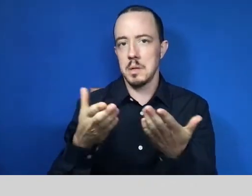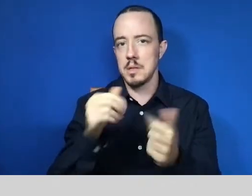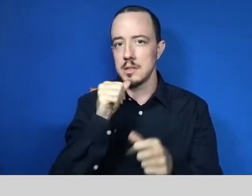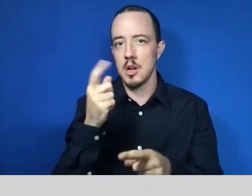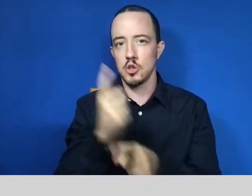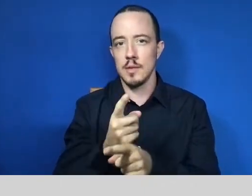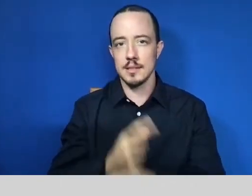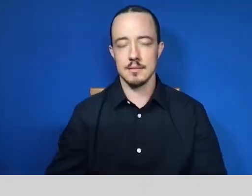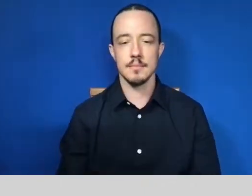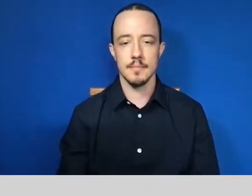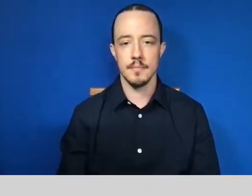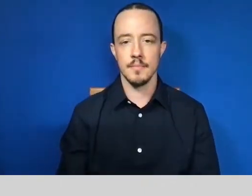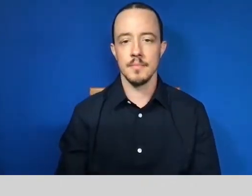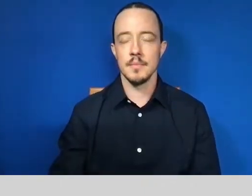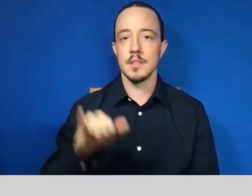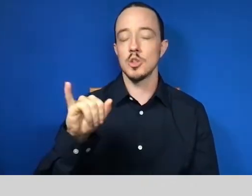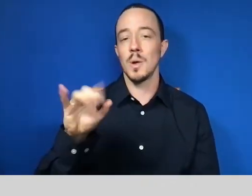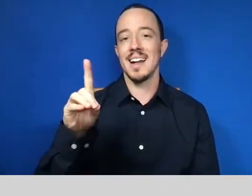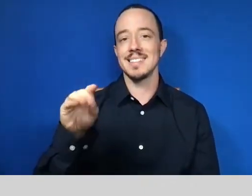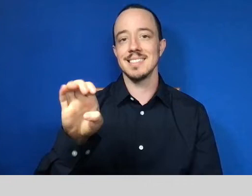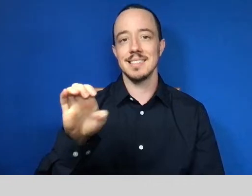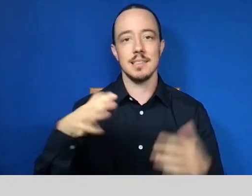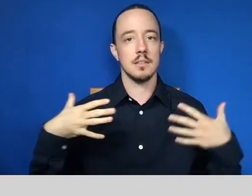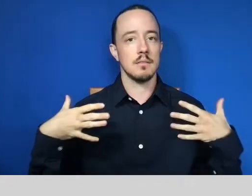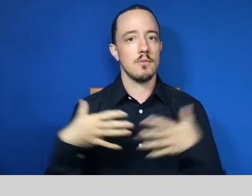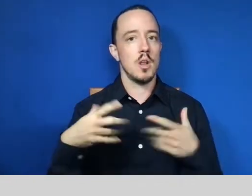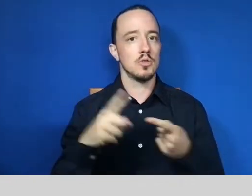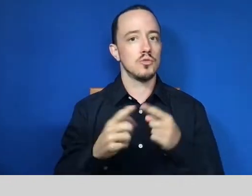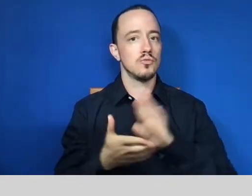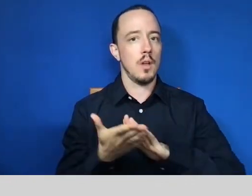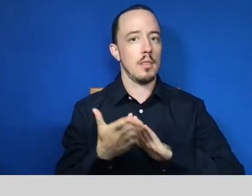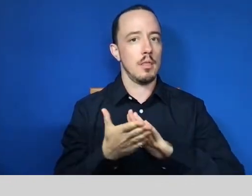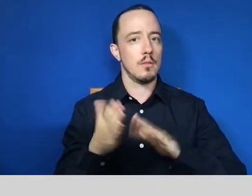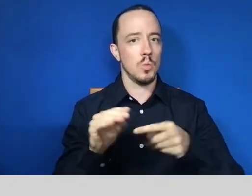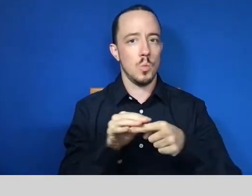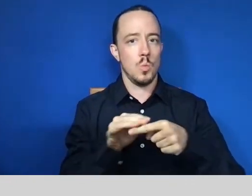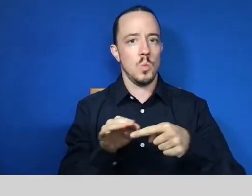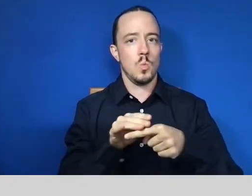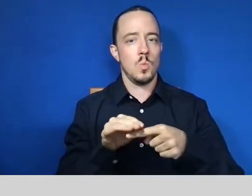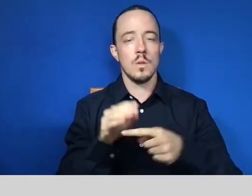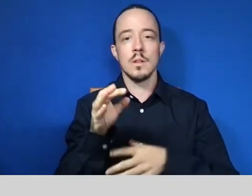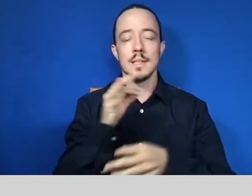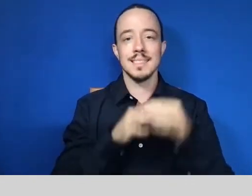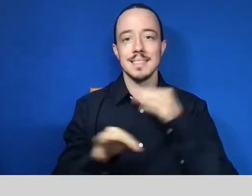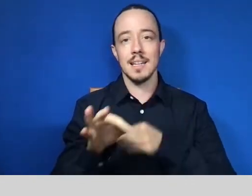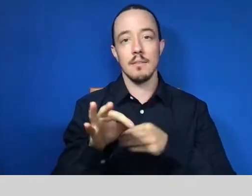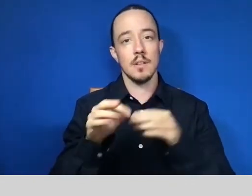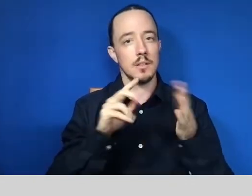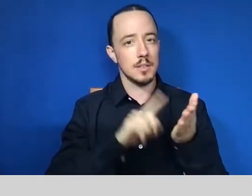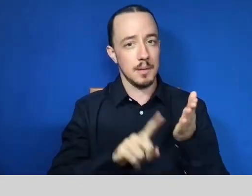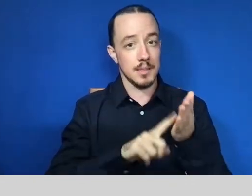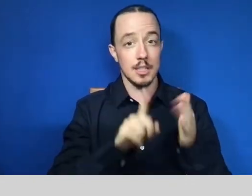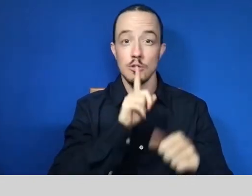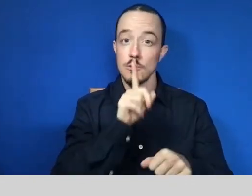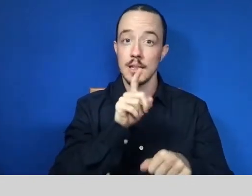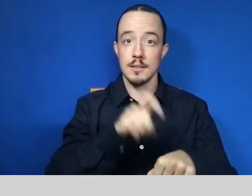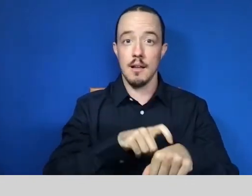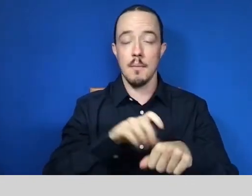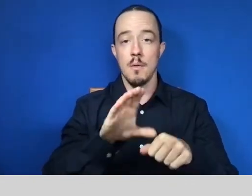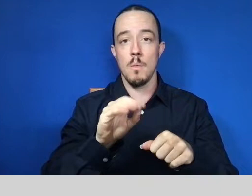all. So IDE is afraid to run our code, and instead of introspecting real-time objects,